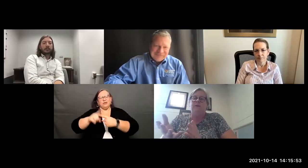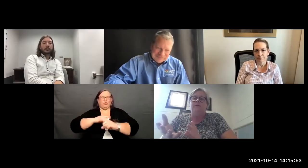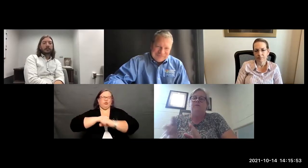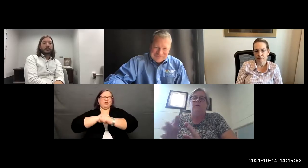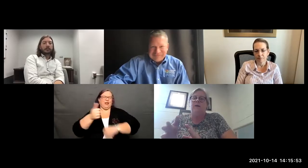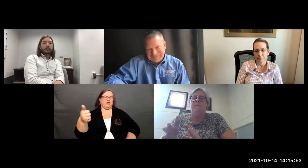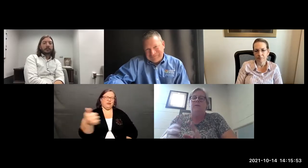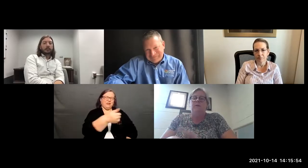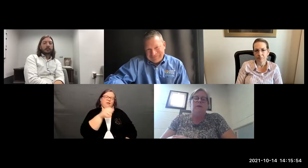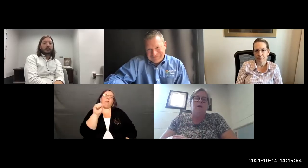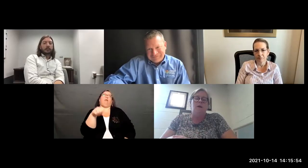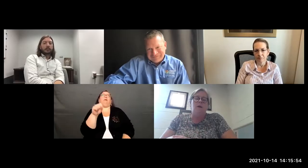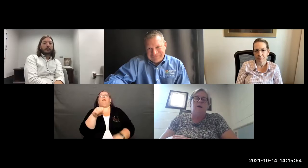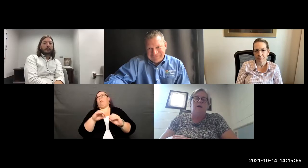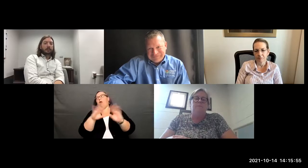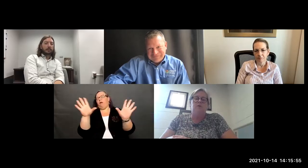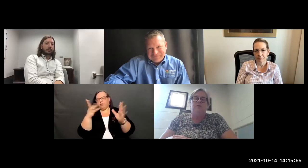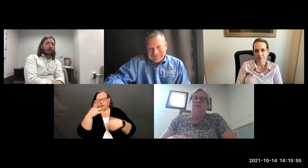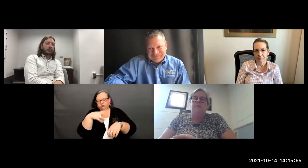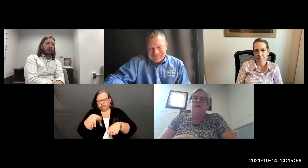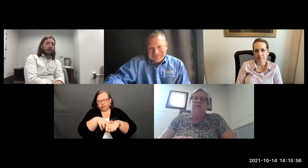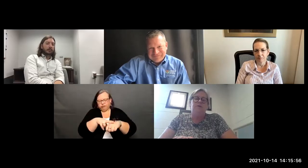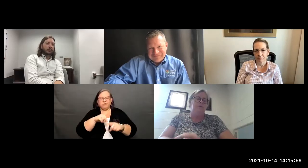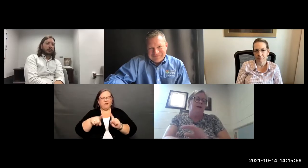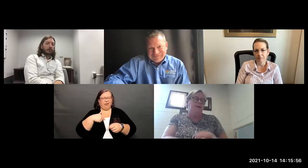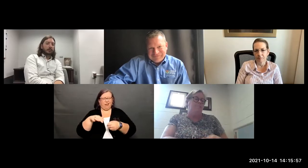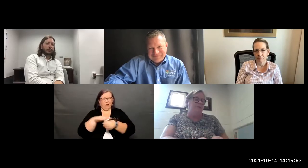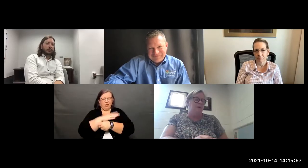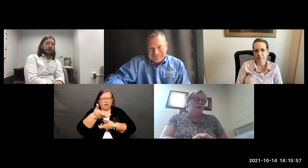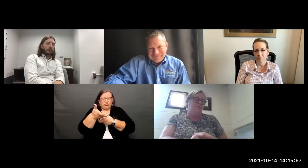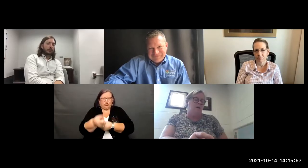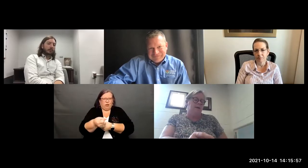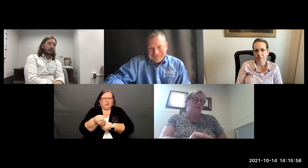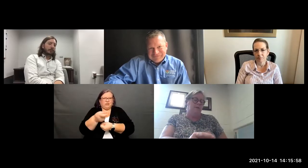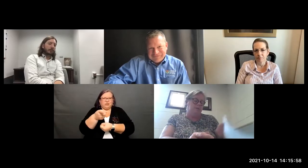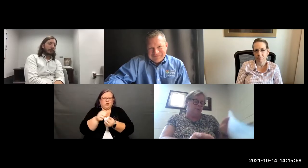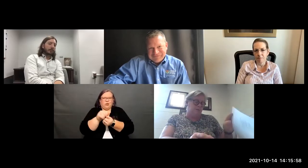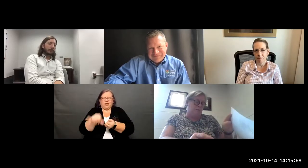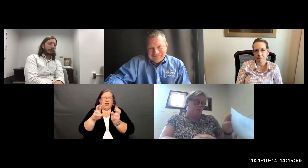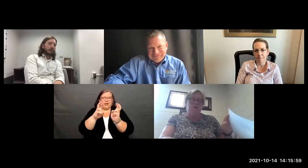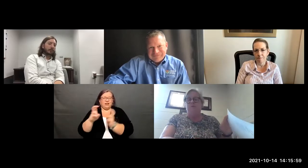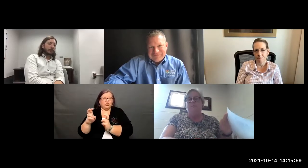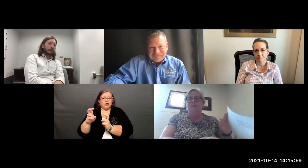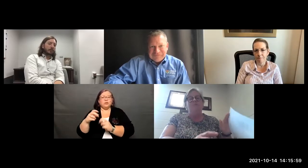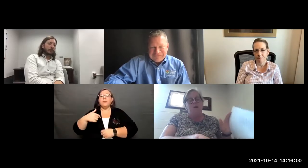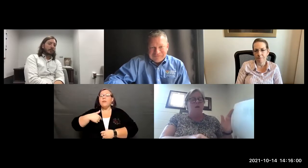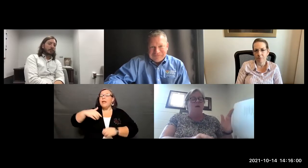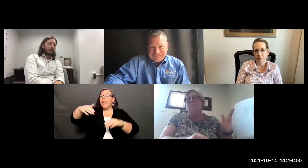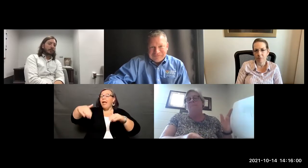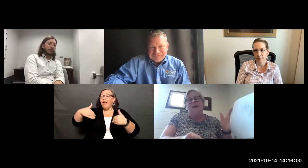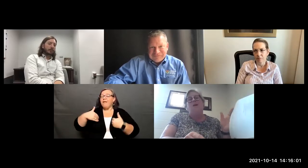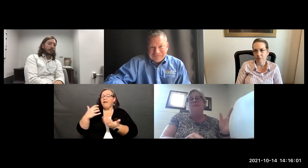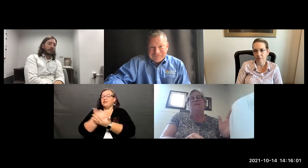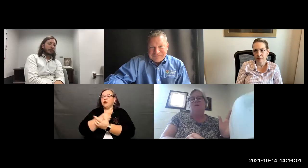good protection. So I completely trust you on that issue. And I have not had a chance to read the proposal, but